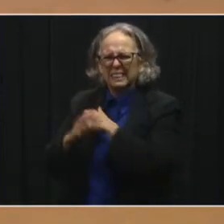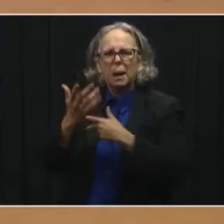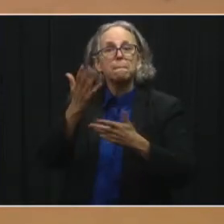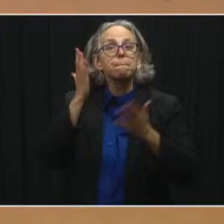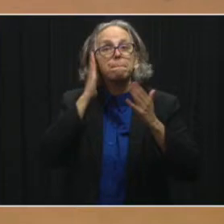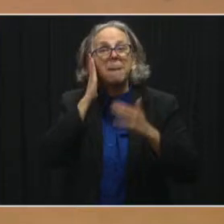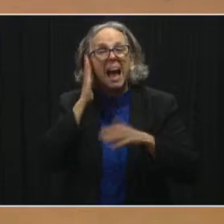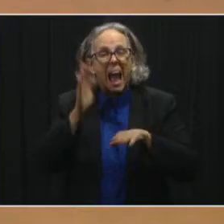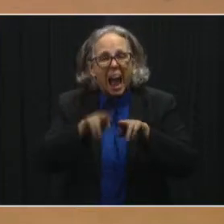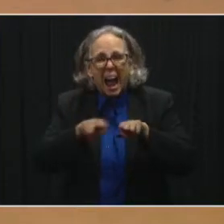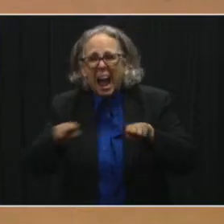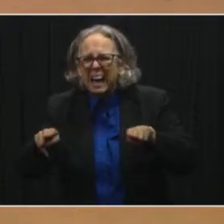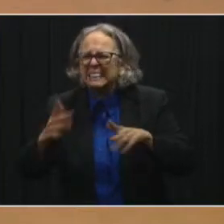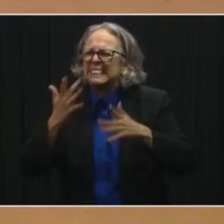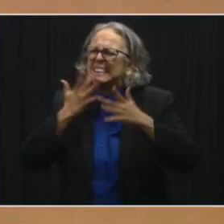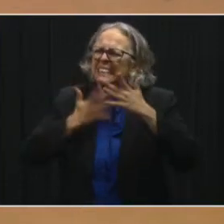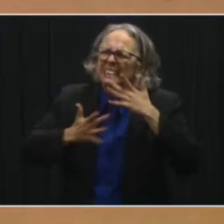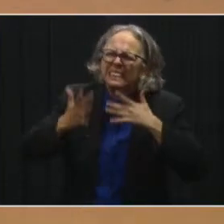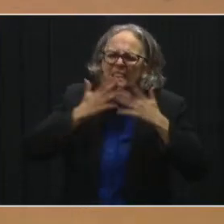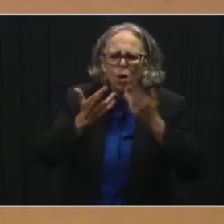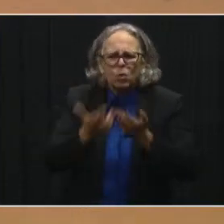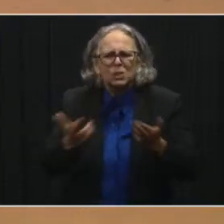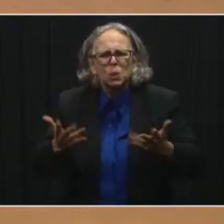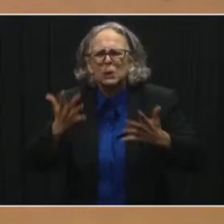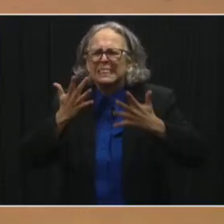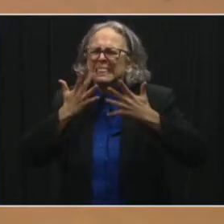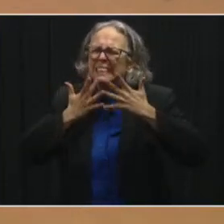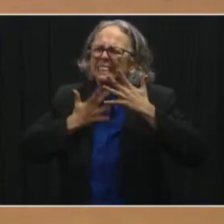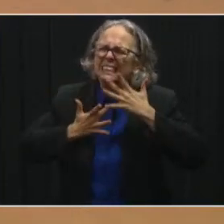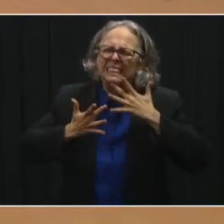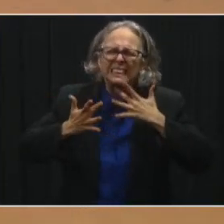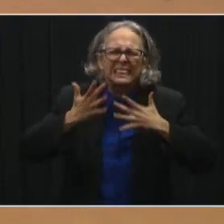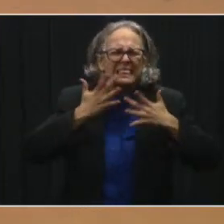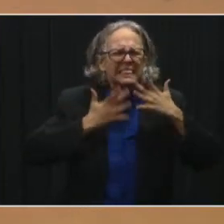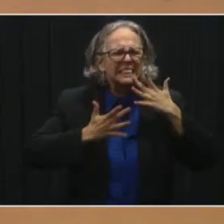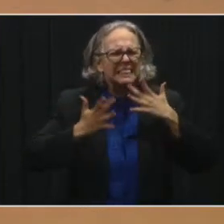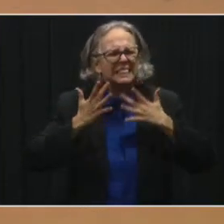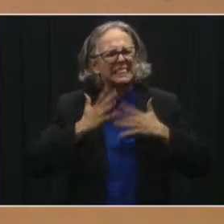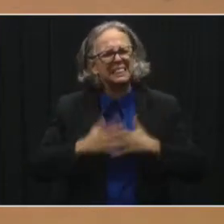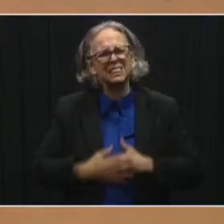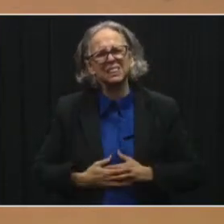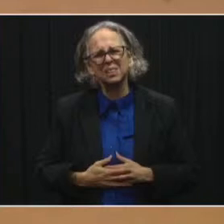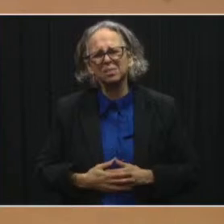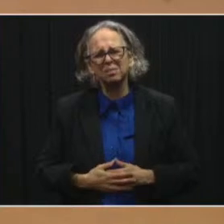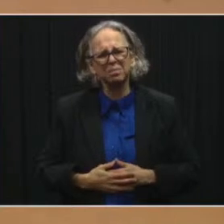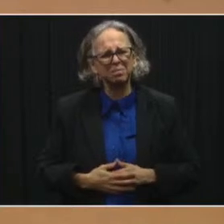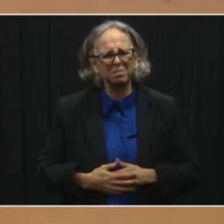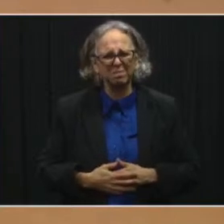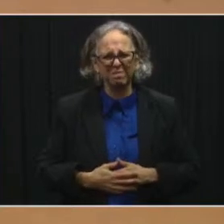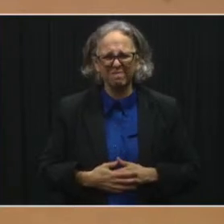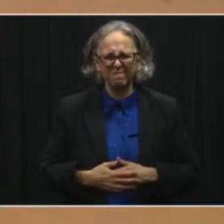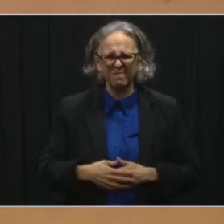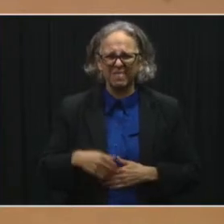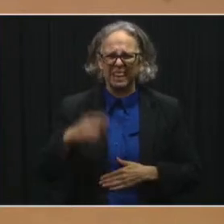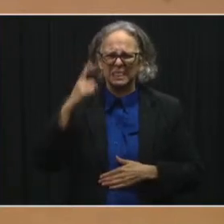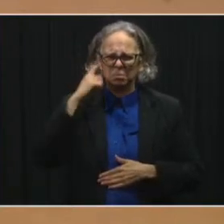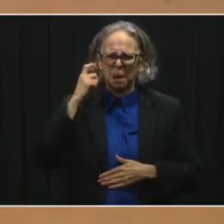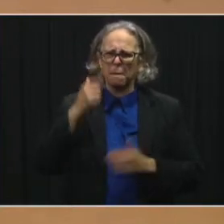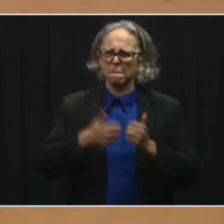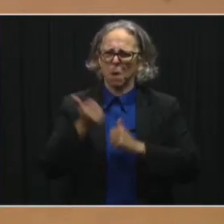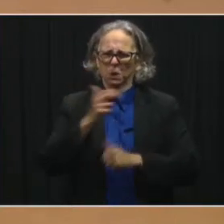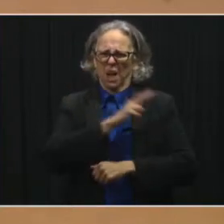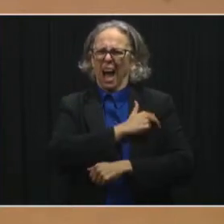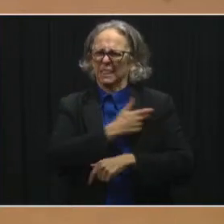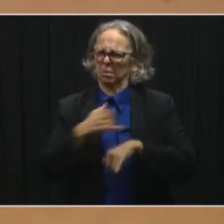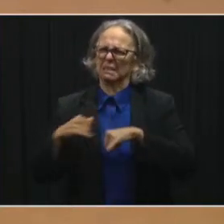with. And we are in, as well as I suspect the majority of hospitals across the state,